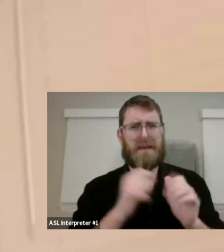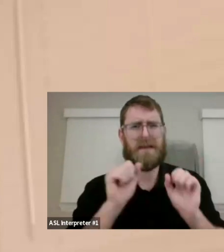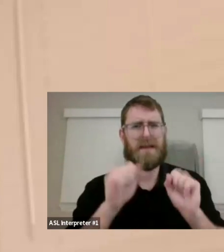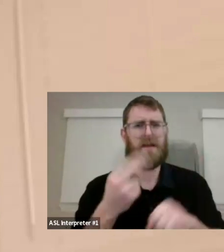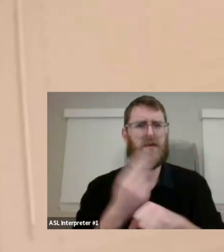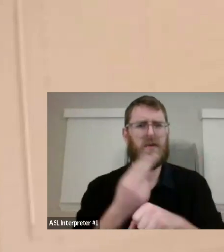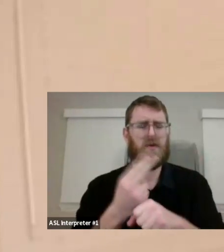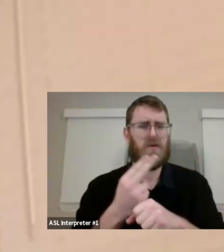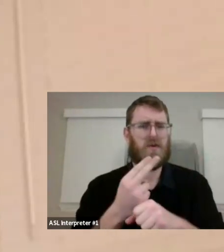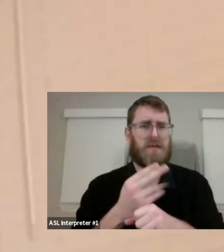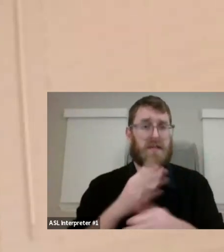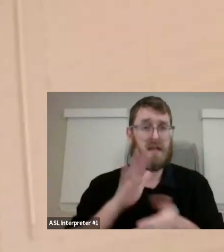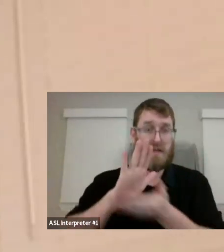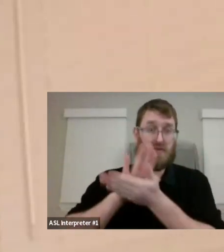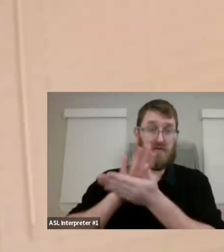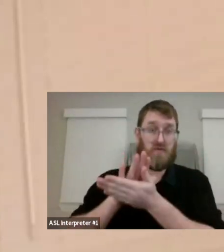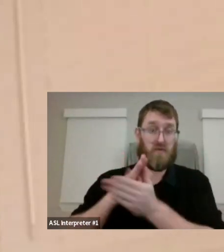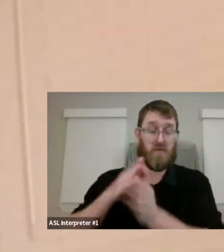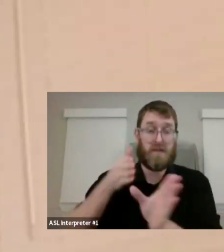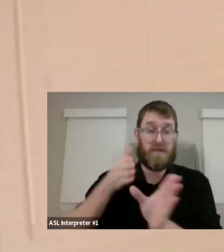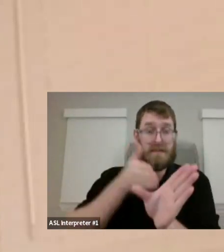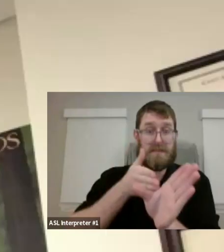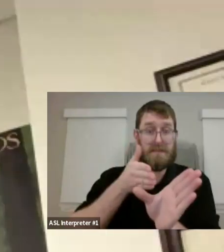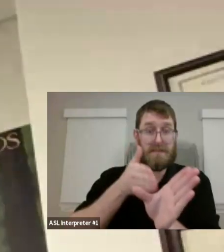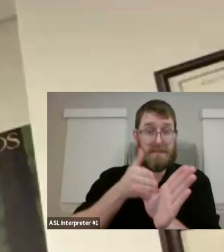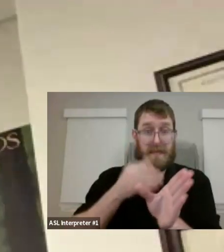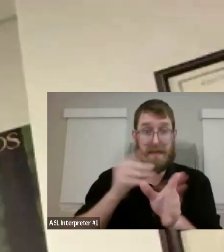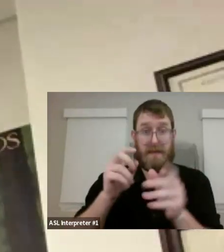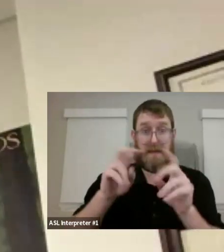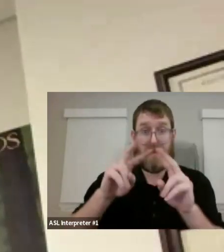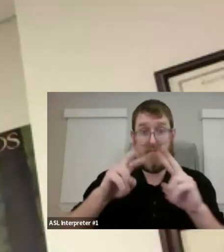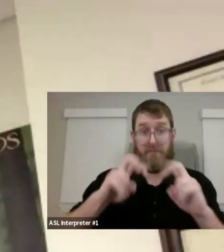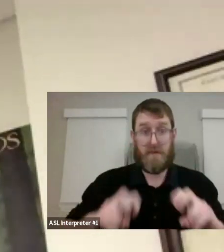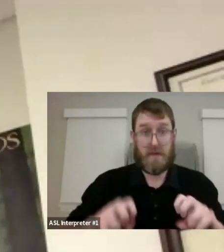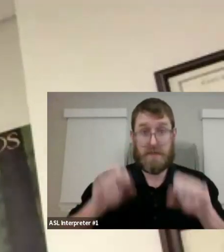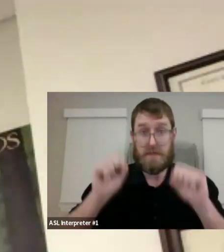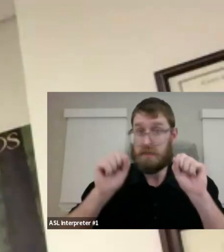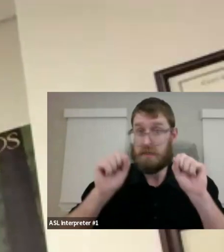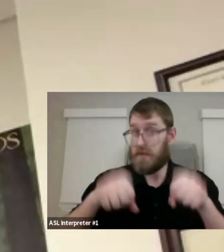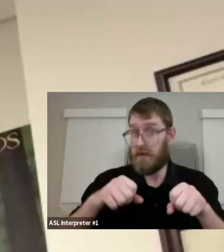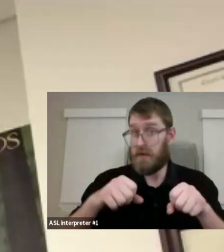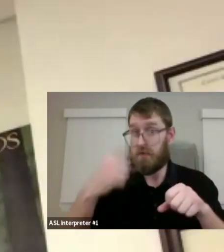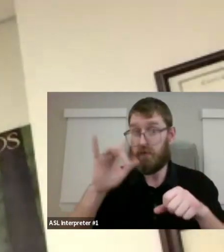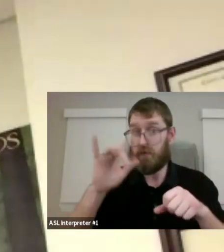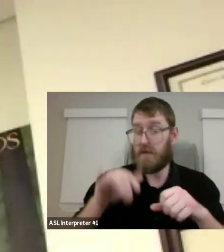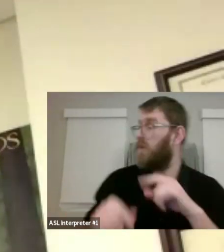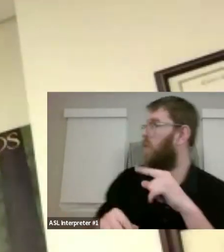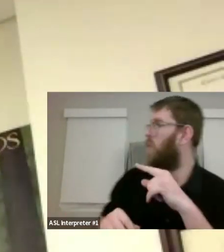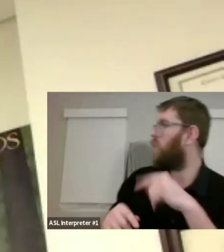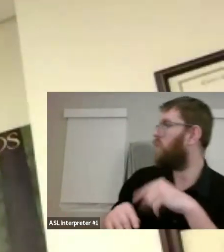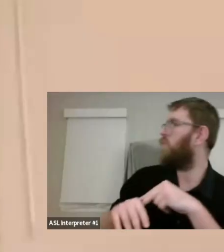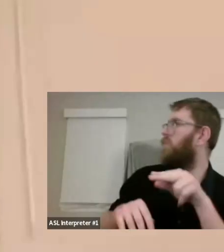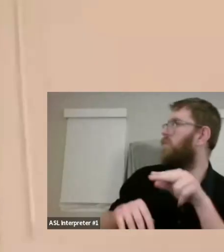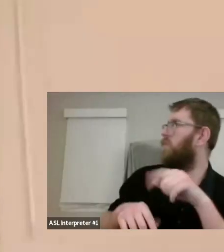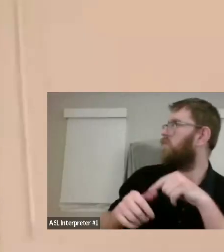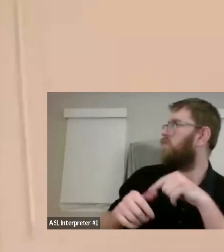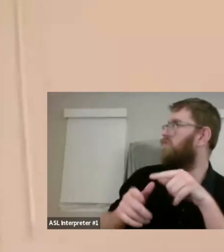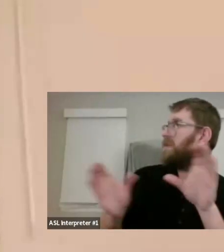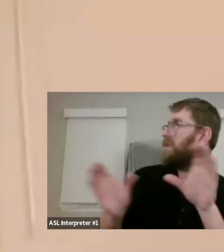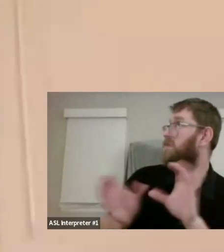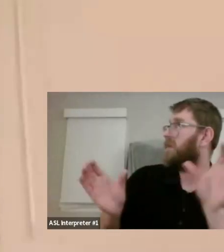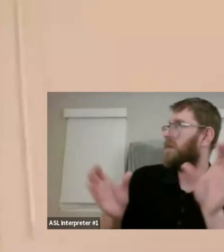school psychological evaluation? Okay, you are referring to the certificates.